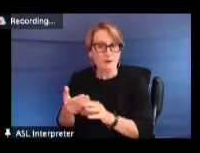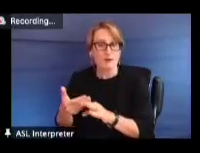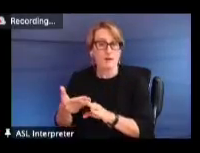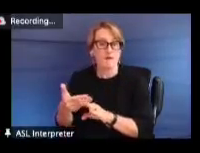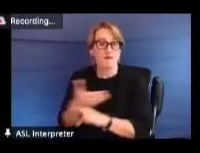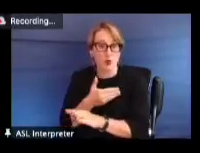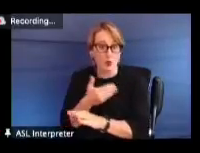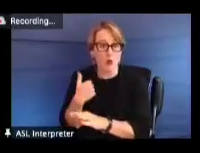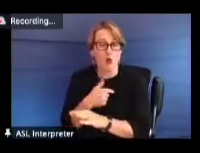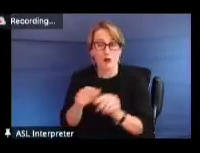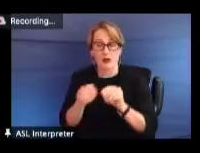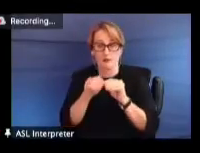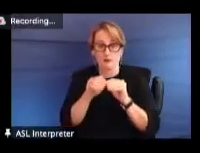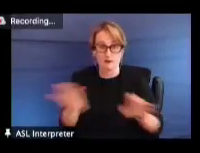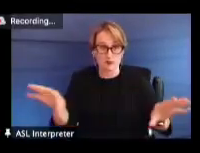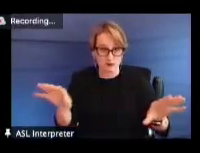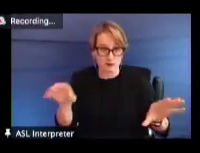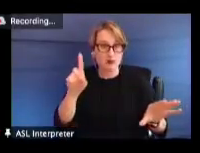releasing of draft maps.